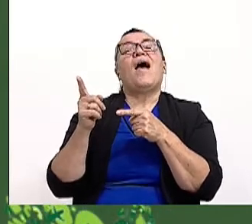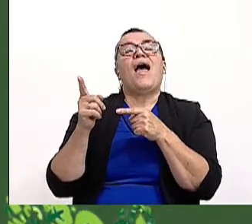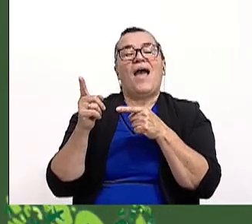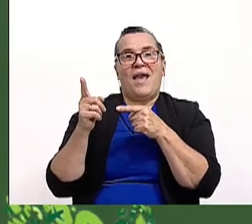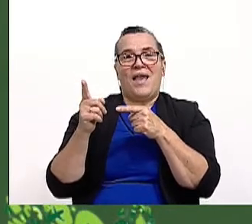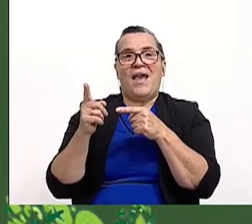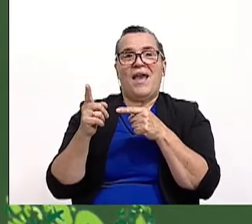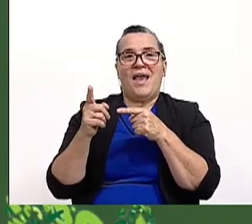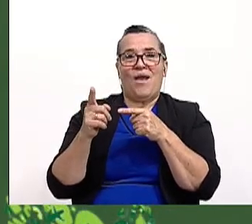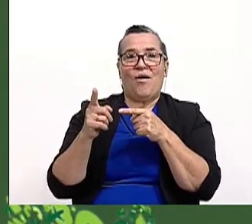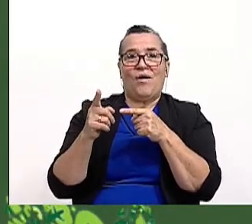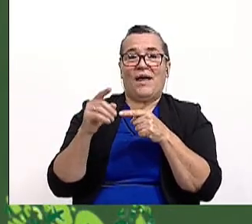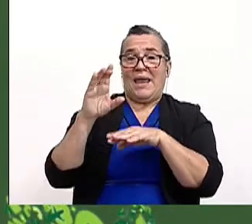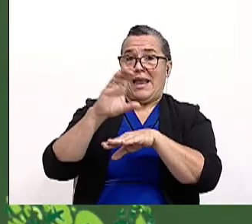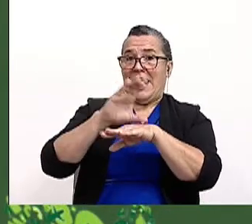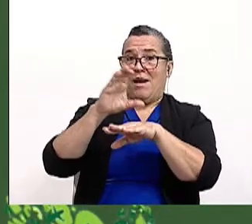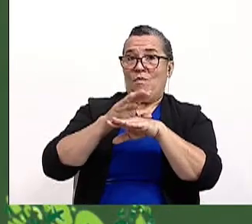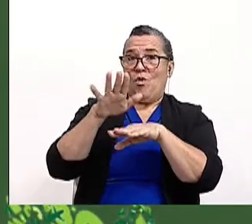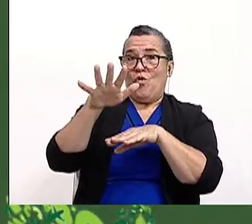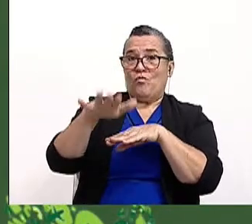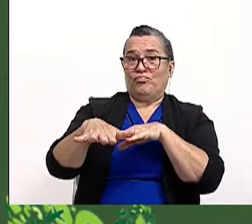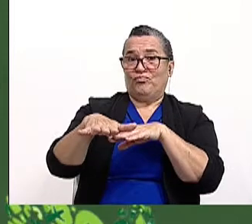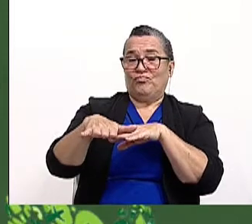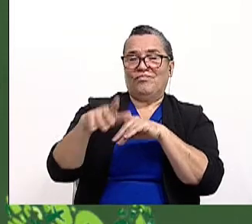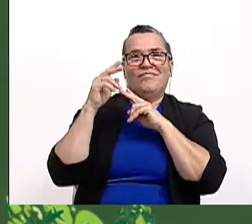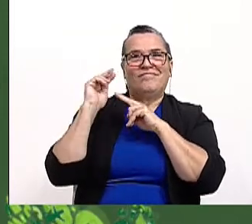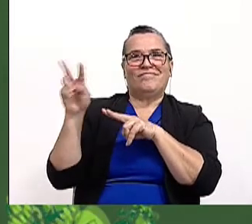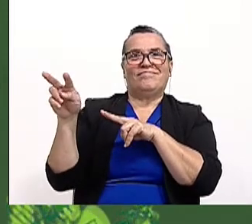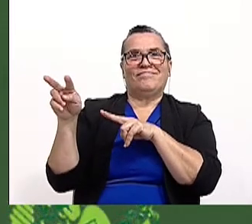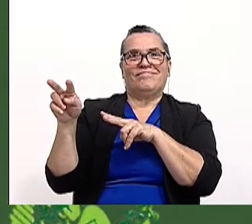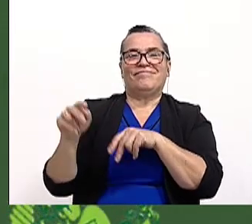Carbon footprint. Look at the pictures.